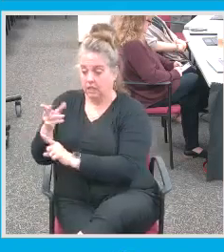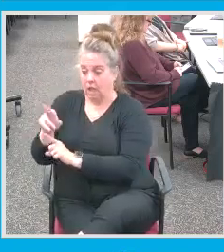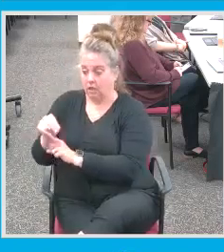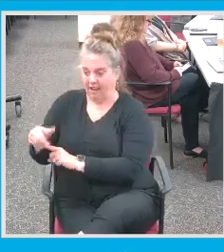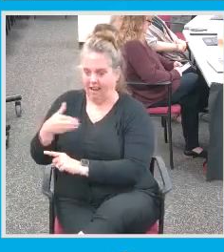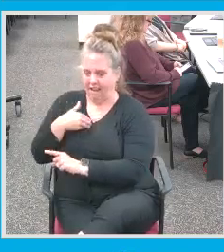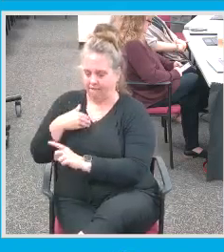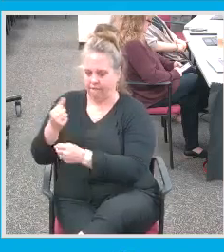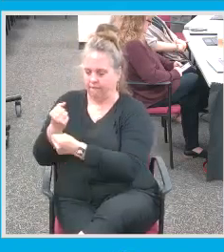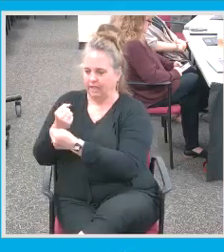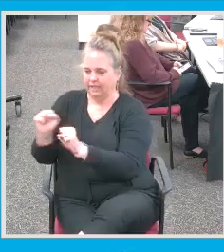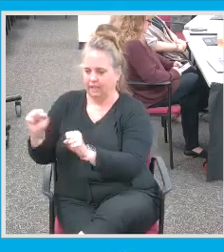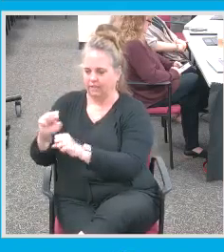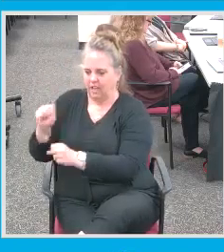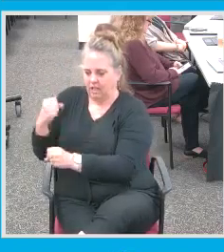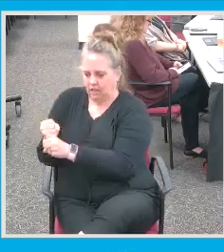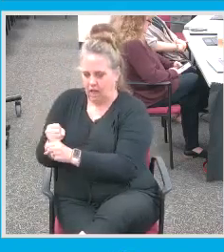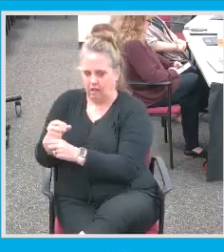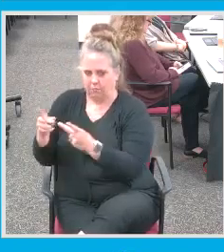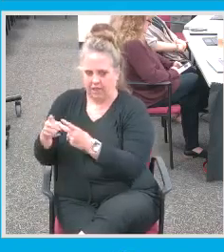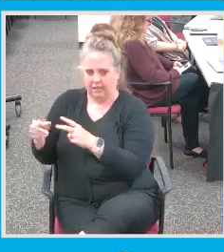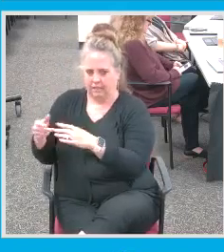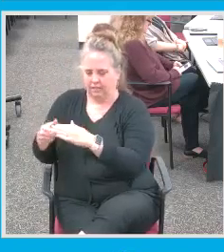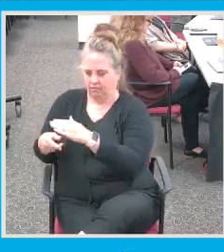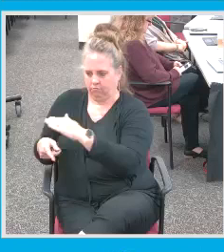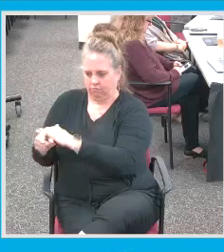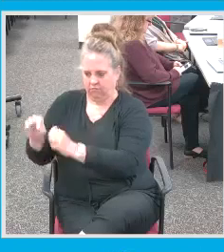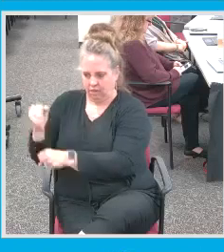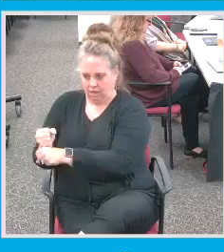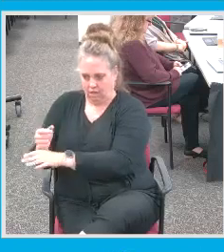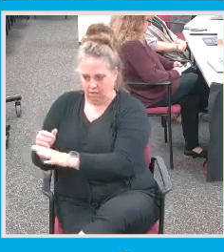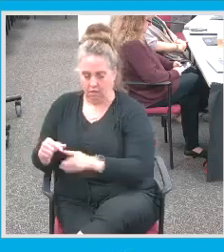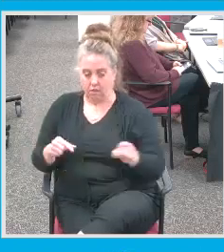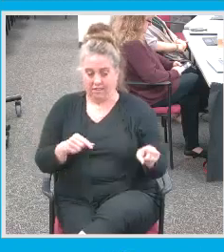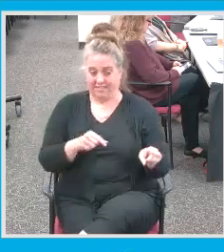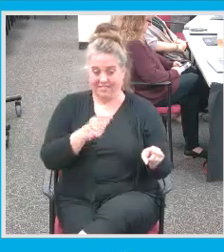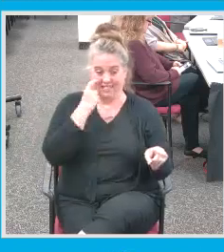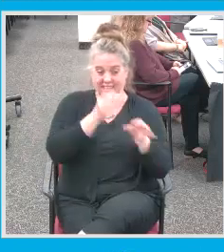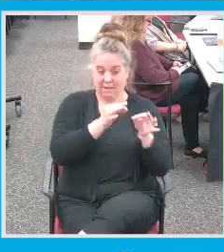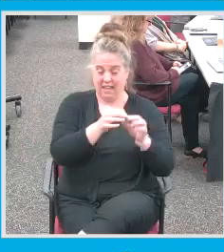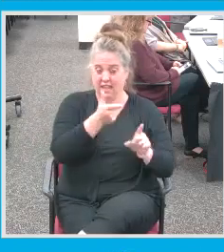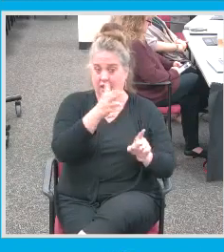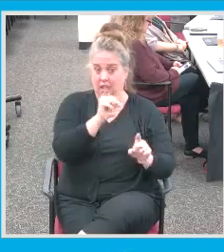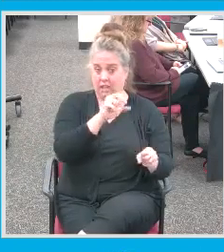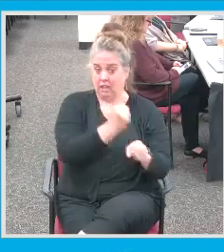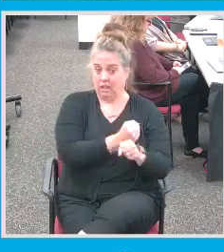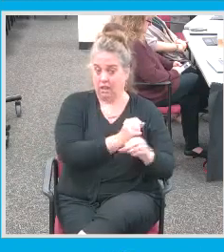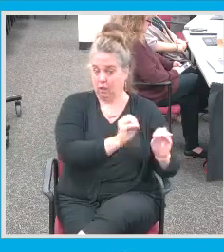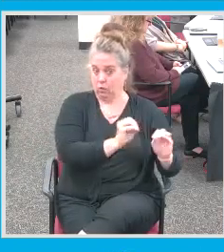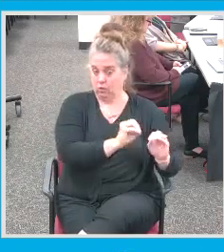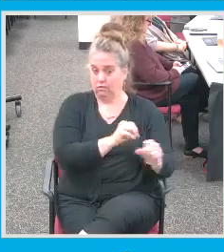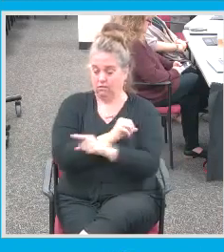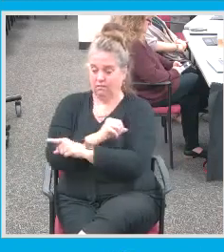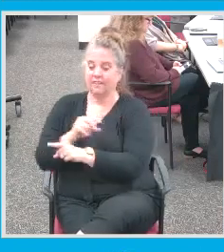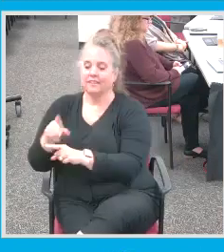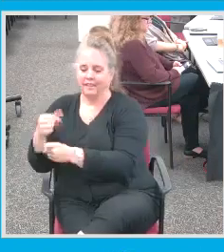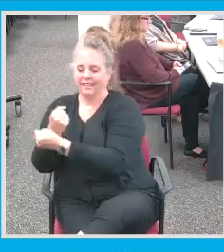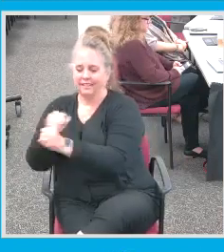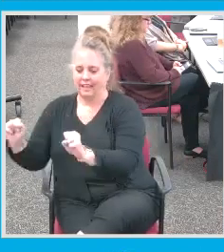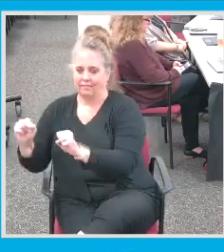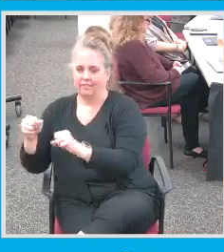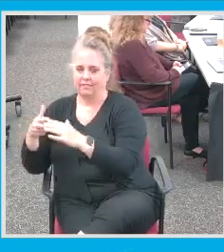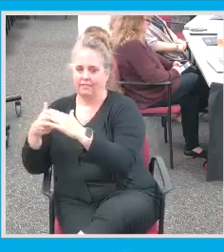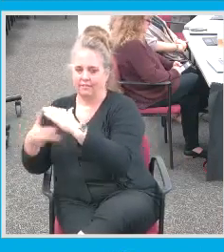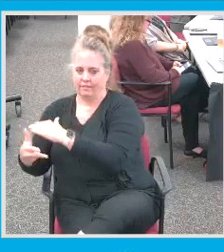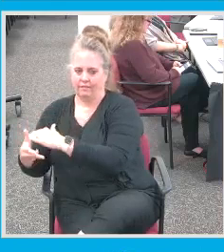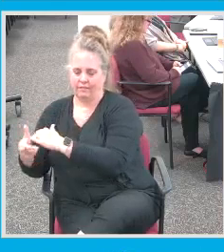And so there's a pause. And that's what safe storage does. It creates a pause, because what we know is that if in that